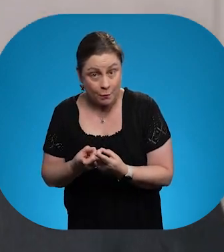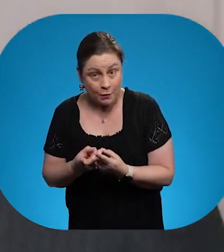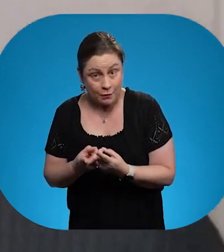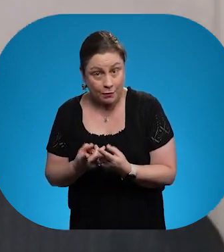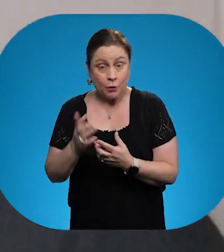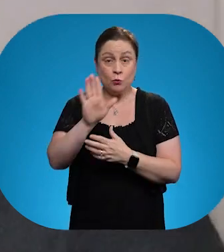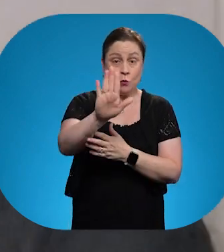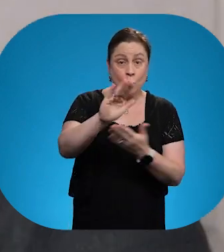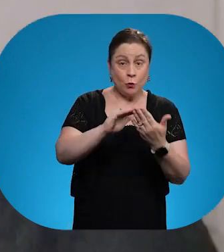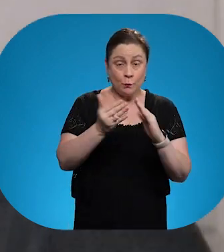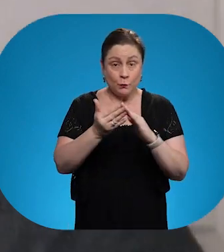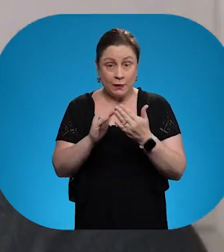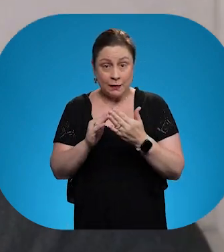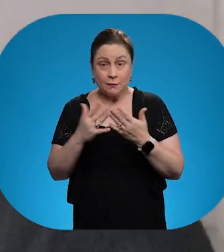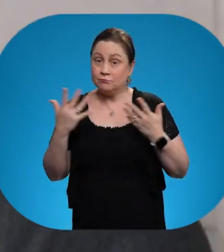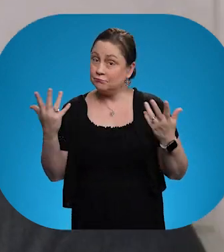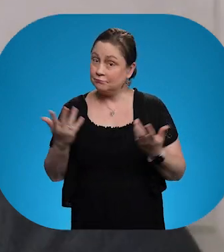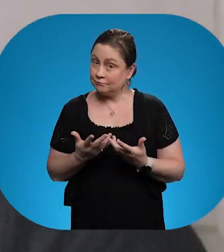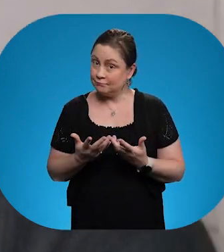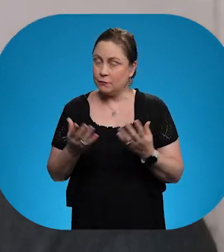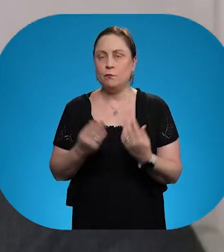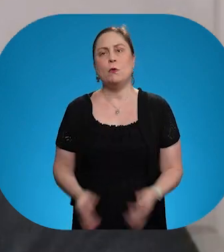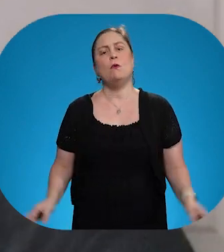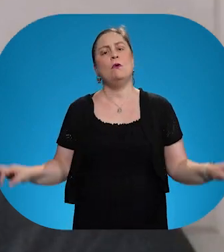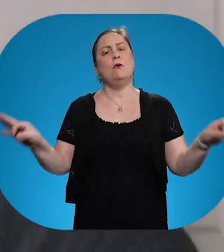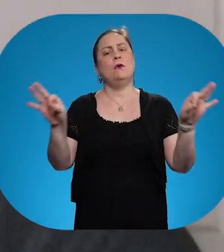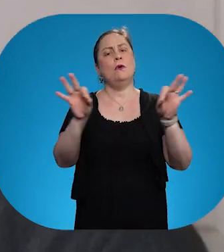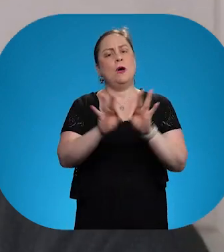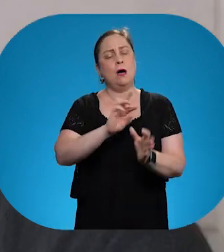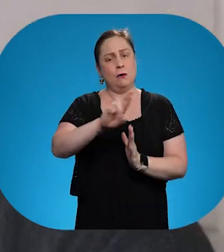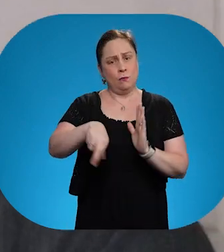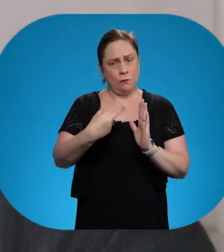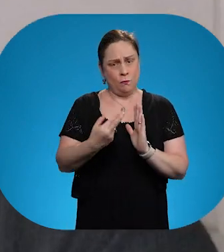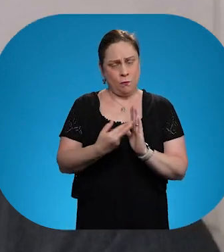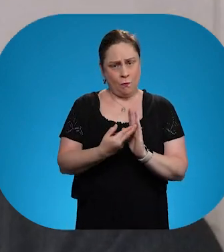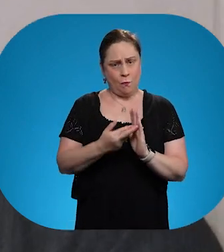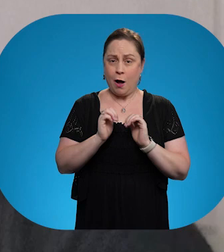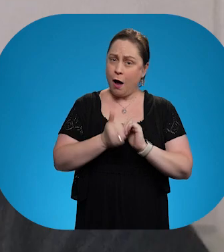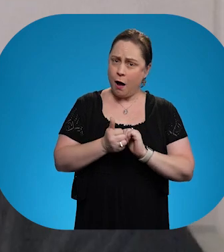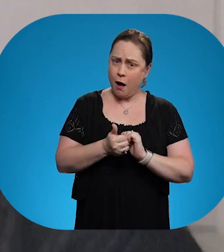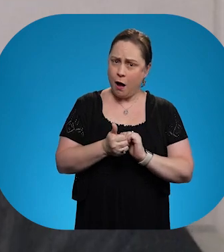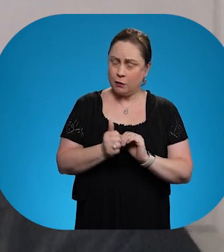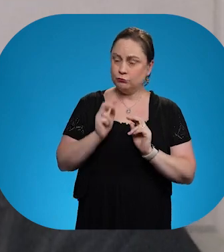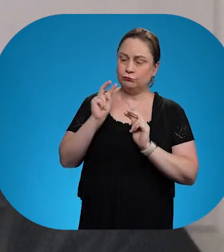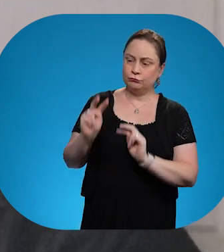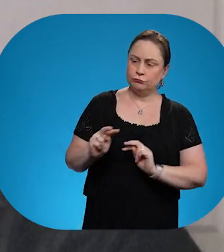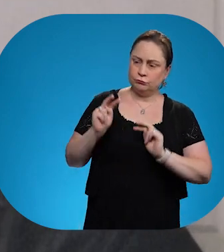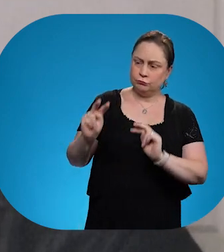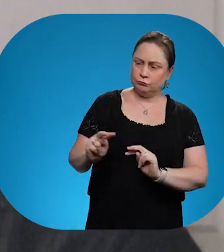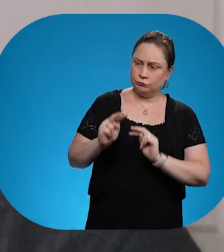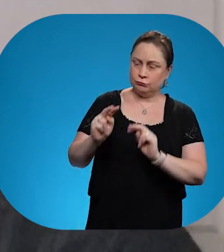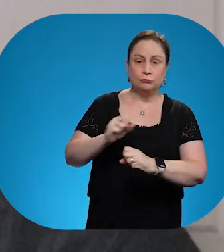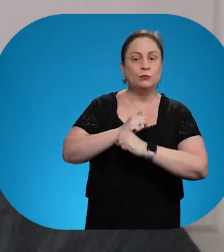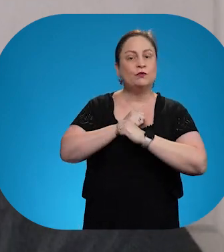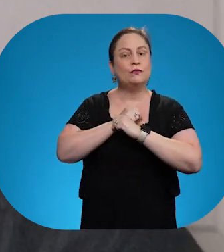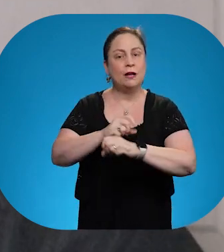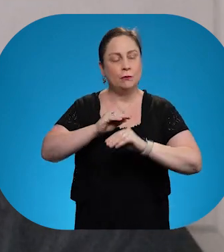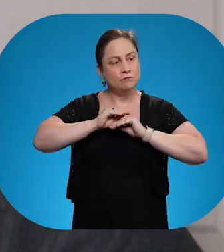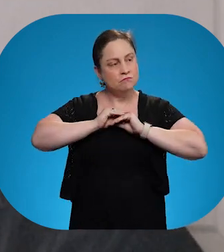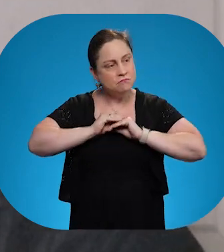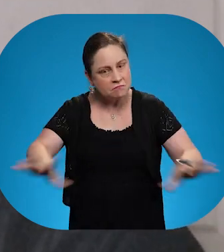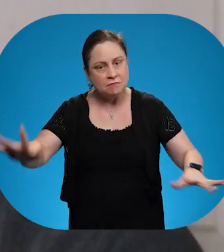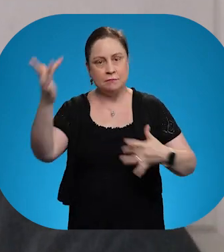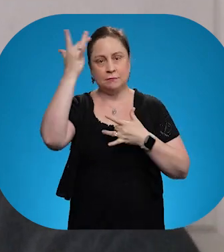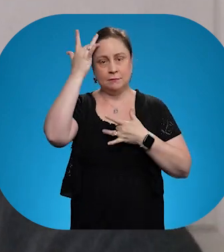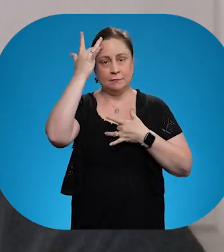The role of public health departments play in your communities. Health departments play a vital role in the